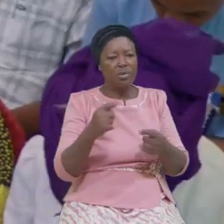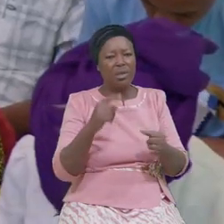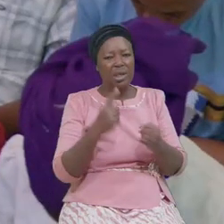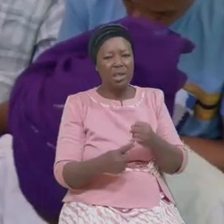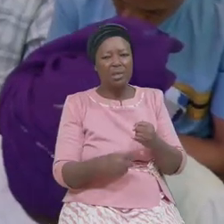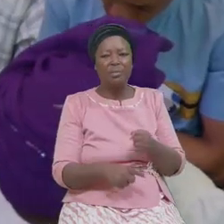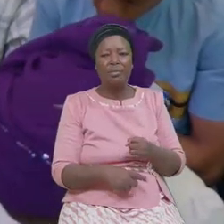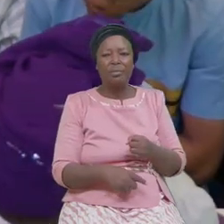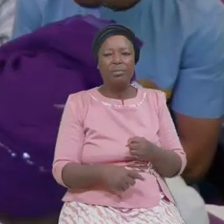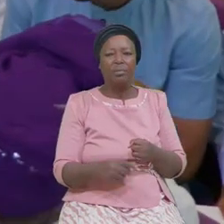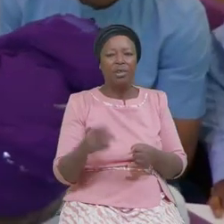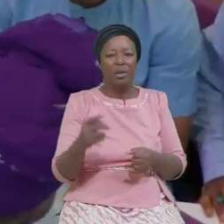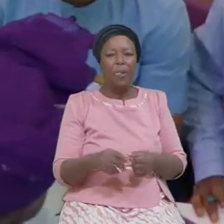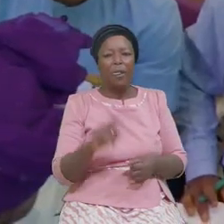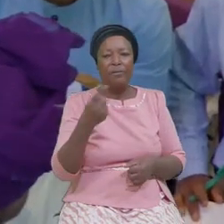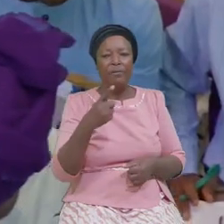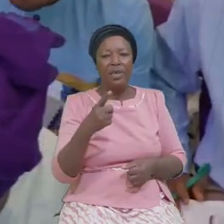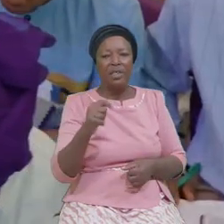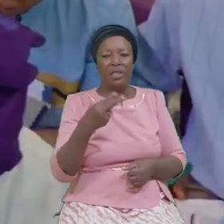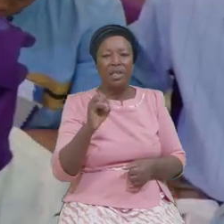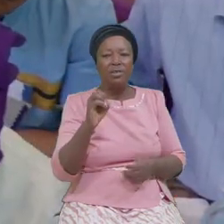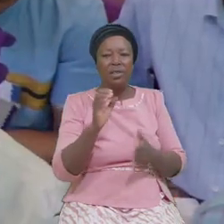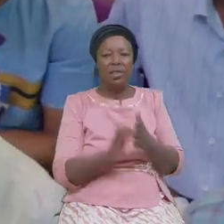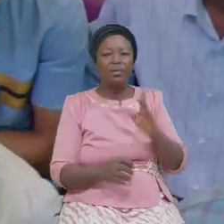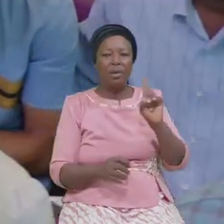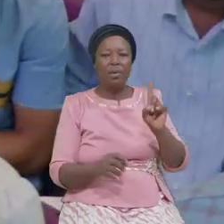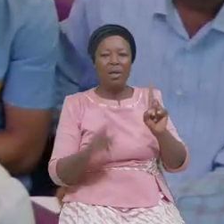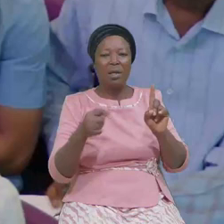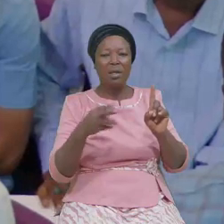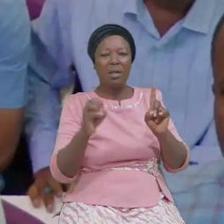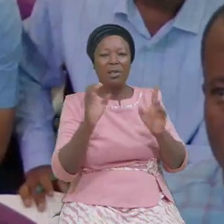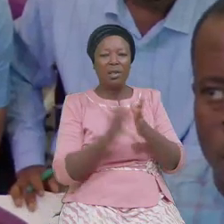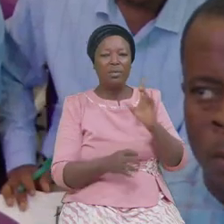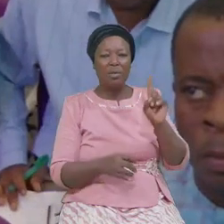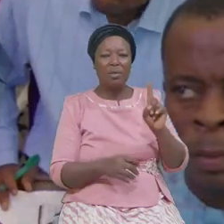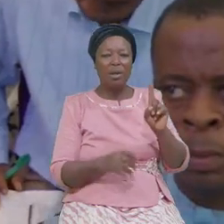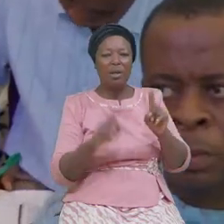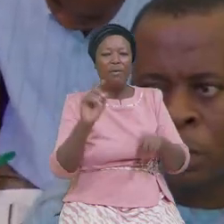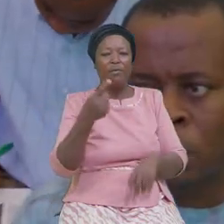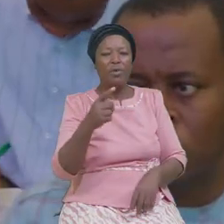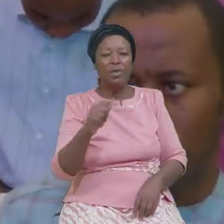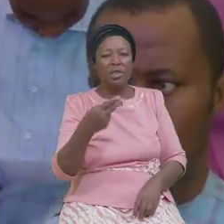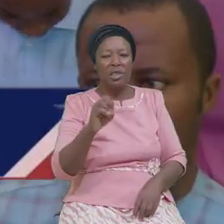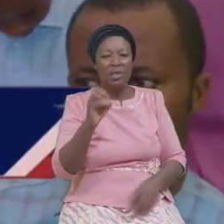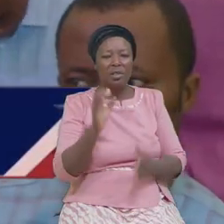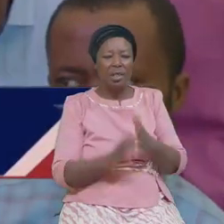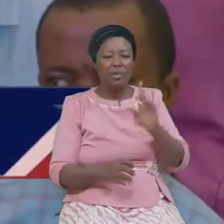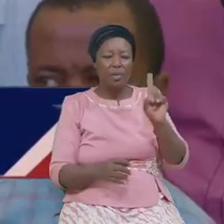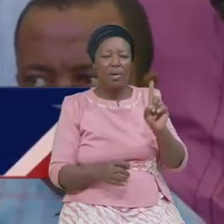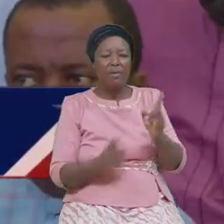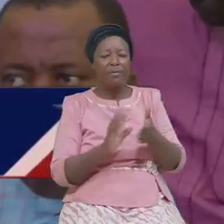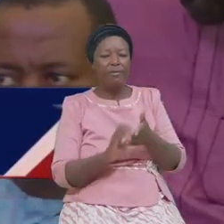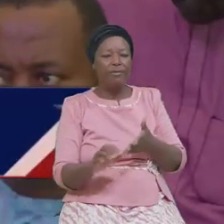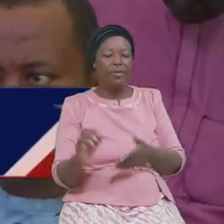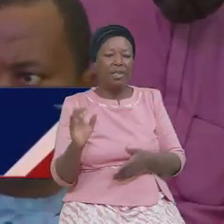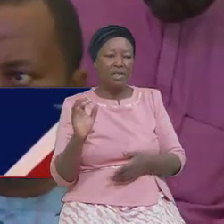end. We're looking at 1 Thessalonians chapter 1. We're reading from verse 9. 1 Thessalonians chapter 1. We're